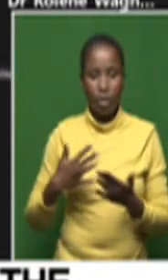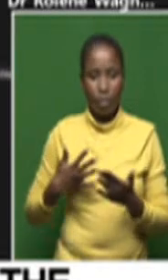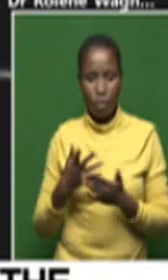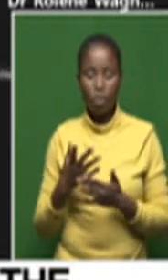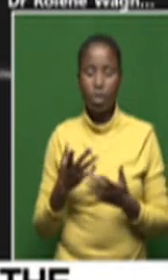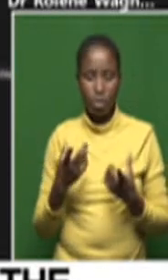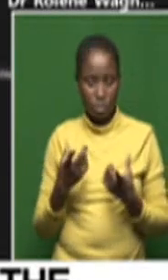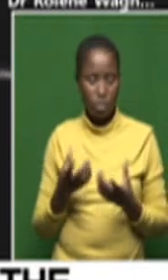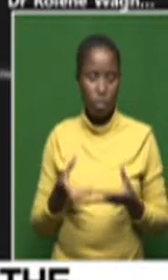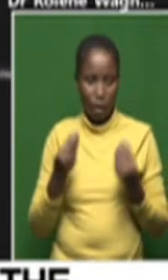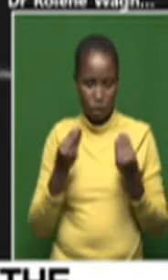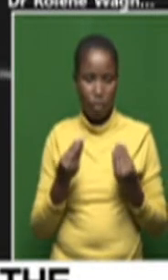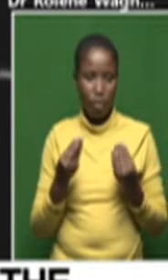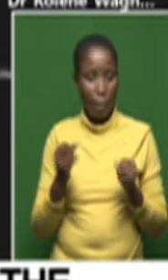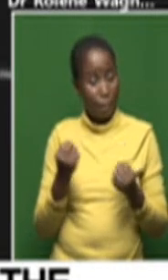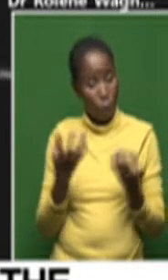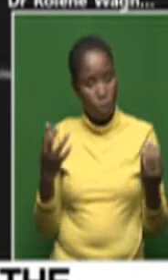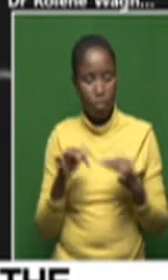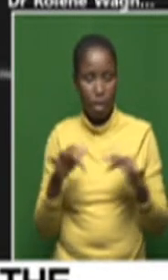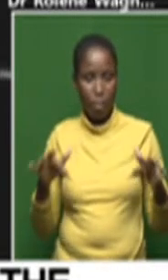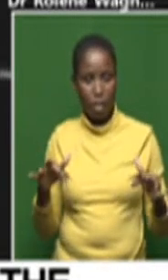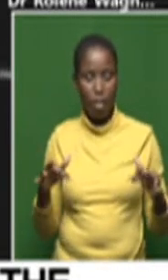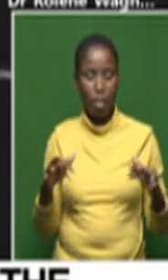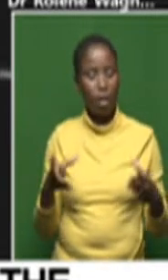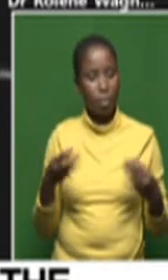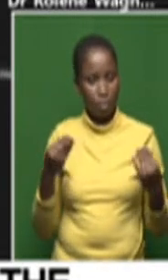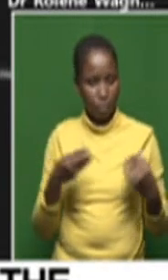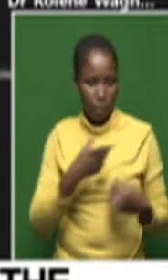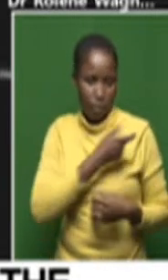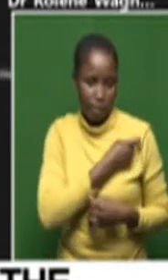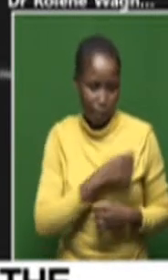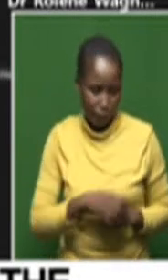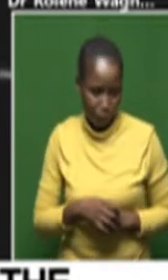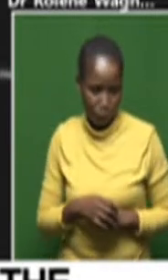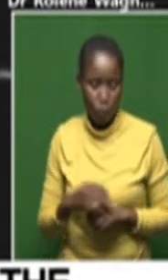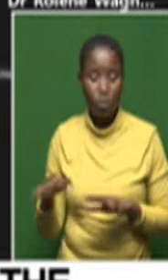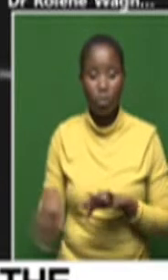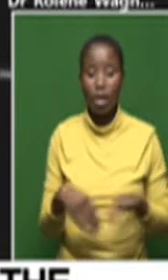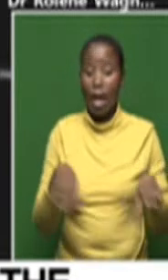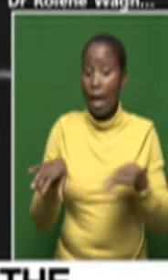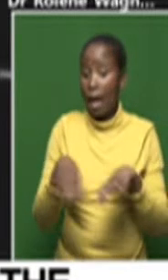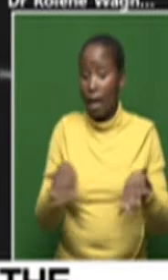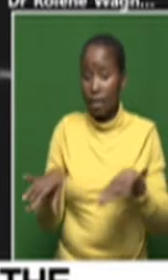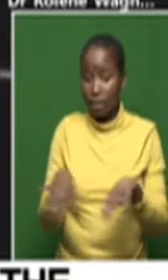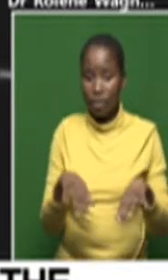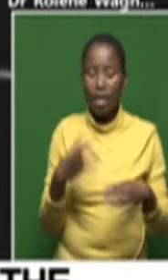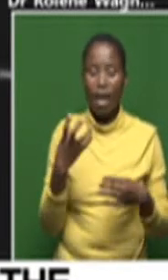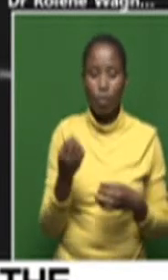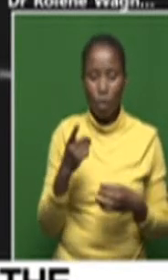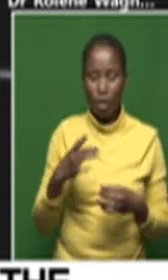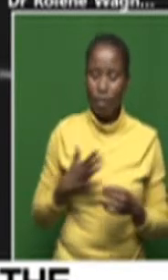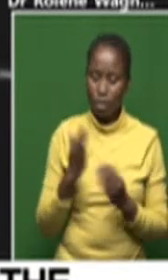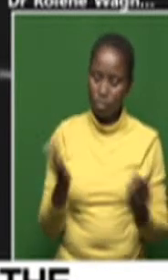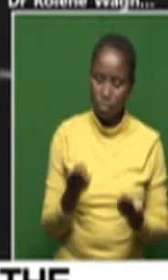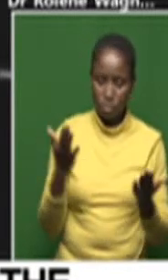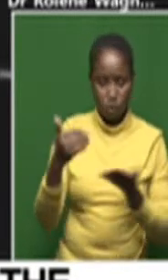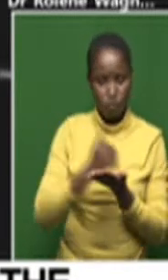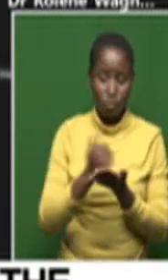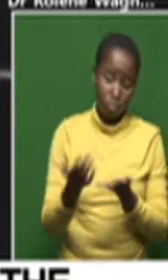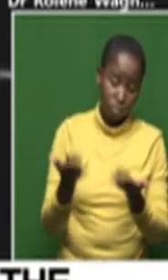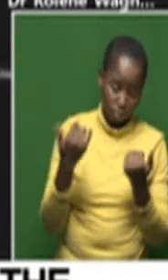immunity. So the first lot of activities we have is at encouraging registration. And so we